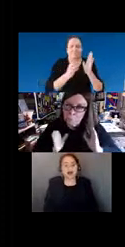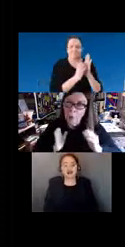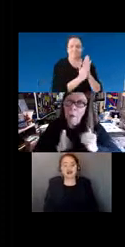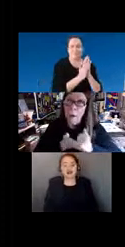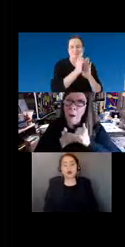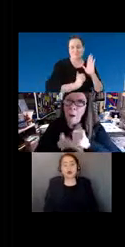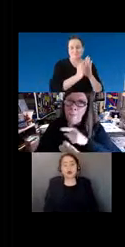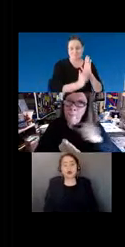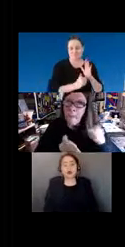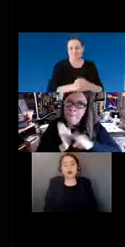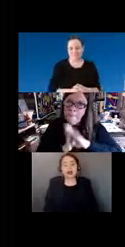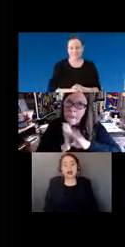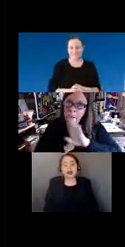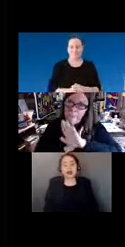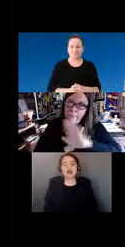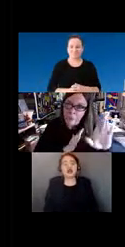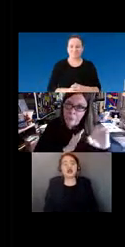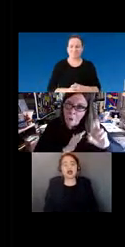I also